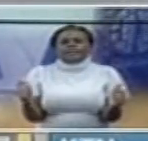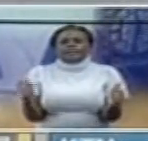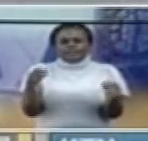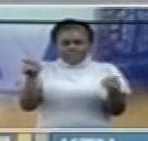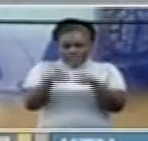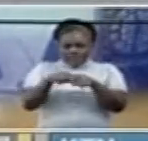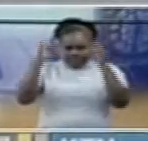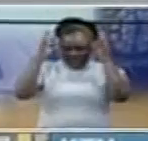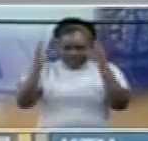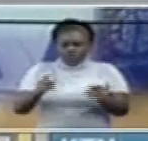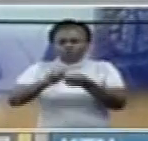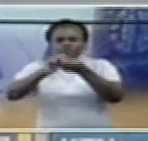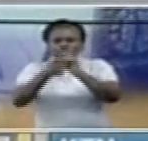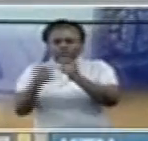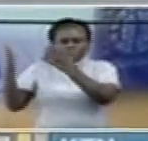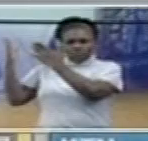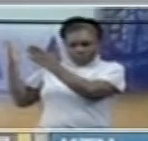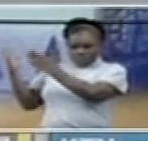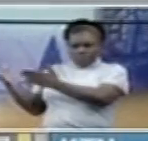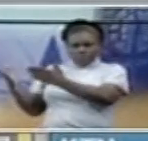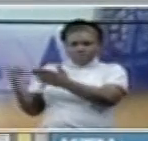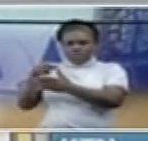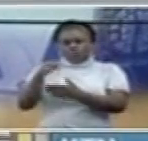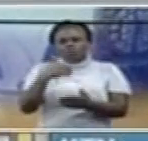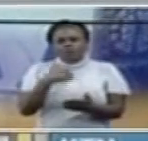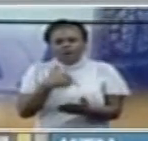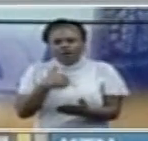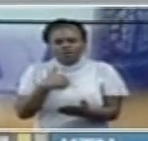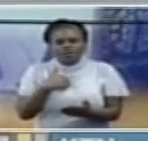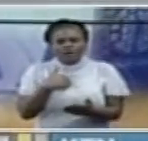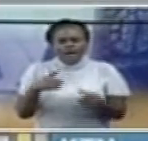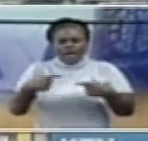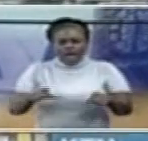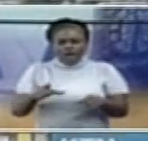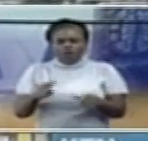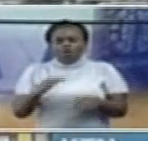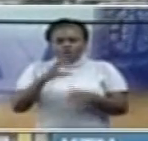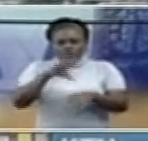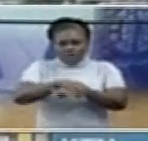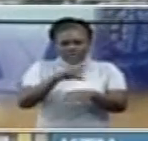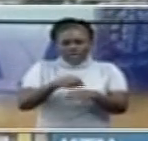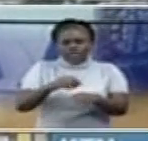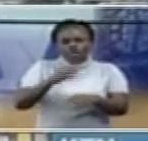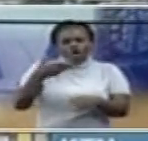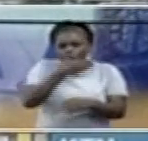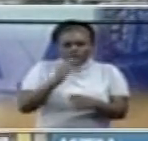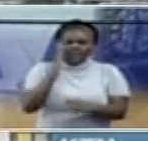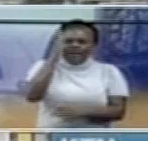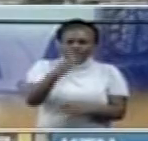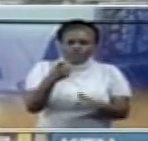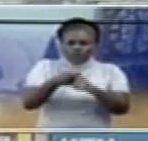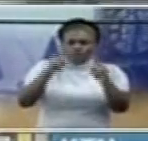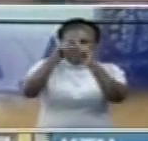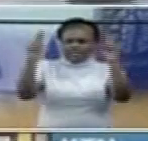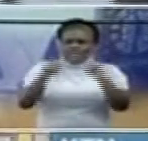said the decision to turn it from a tolling refinery into a merchant refinery would allow them to buy all their processed oil directly from the international